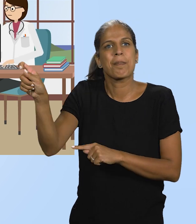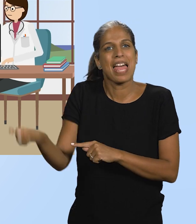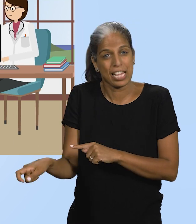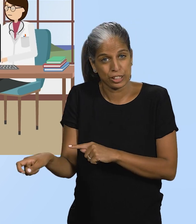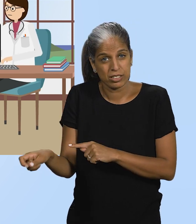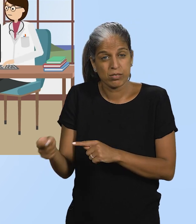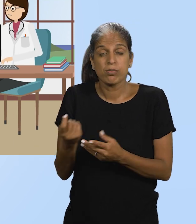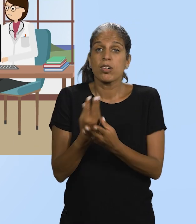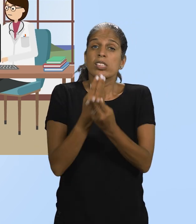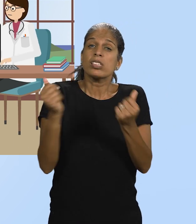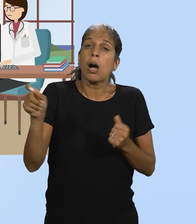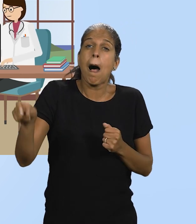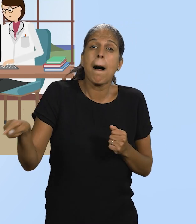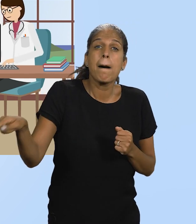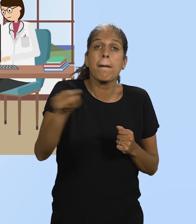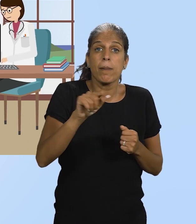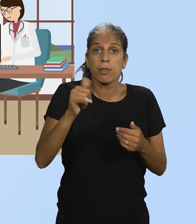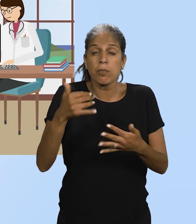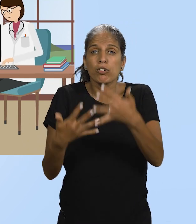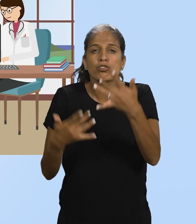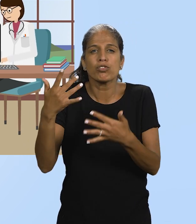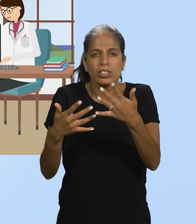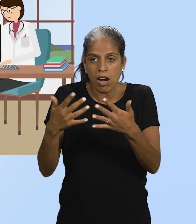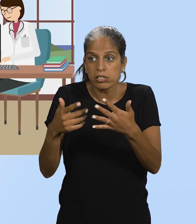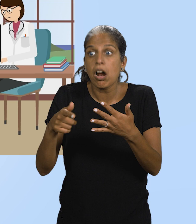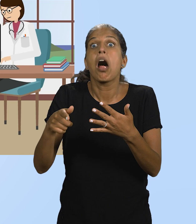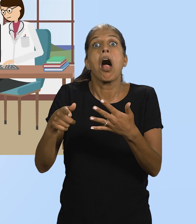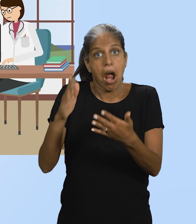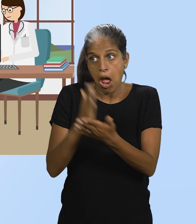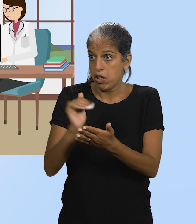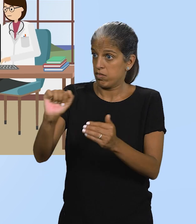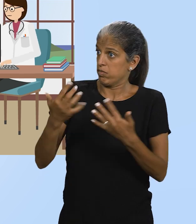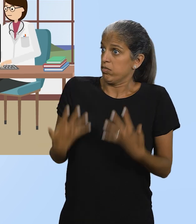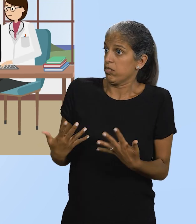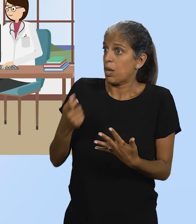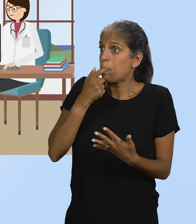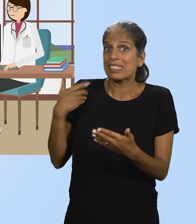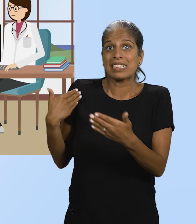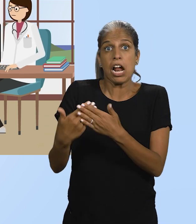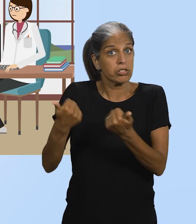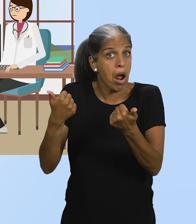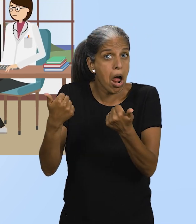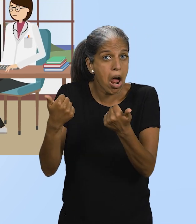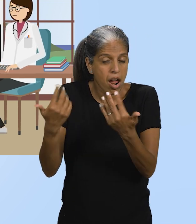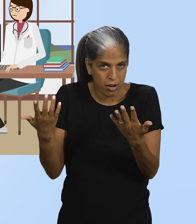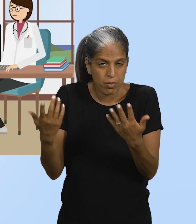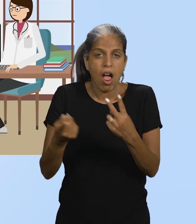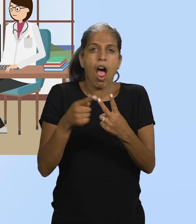the best medicines for the patient. For some people, the results will show that their originally planned medicines should work well.